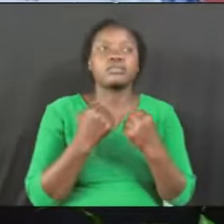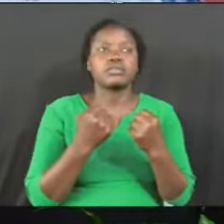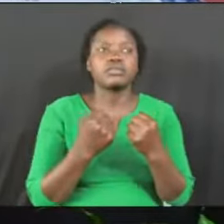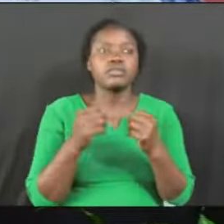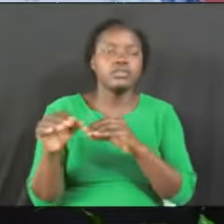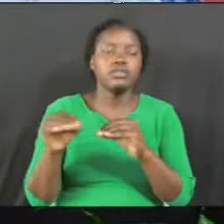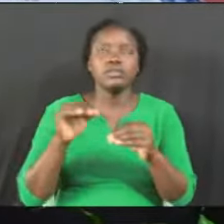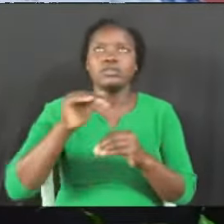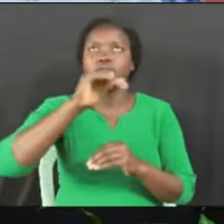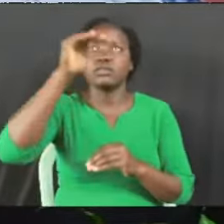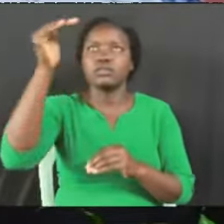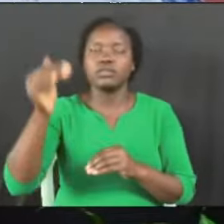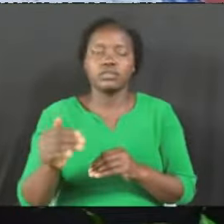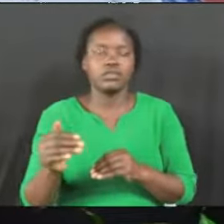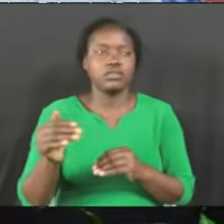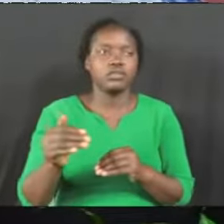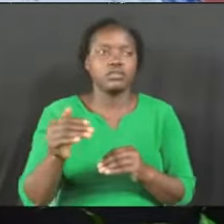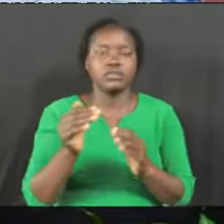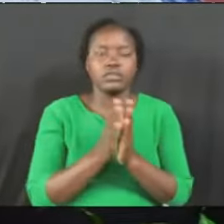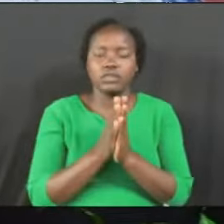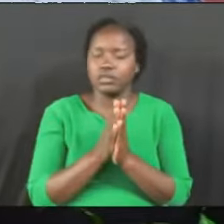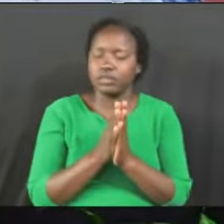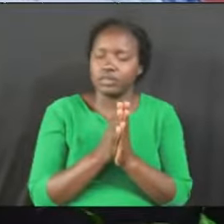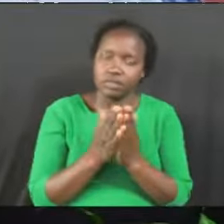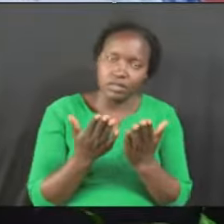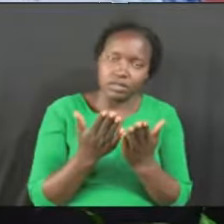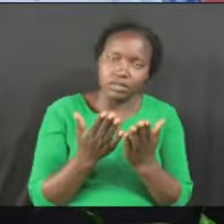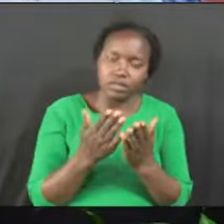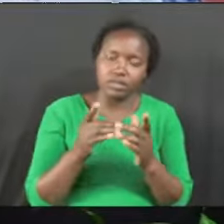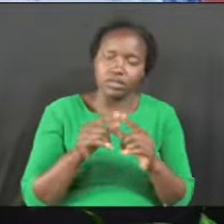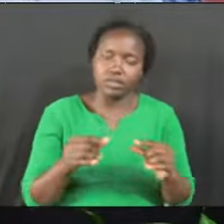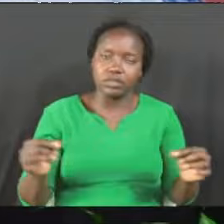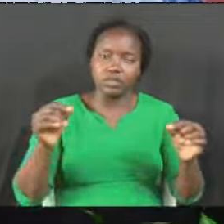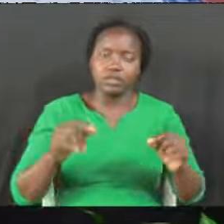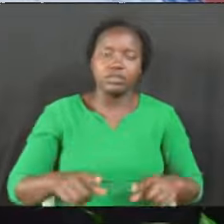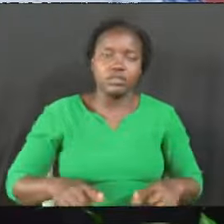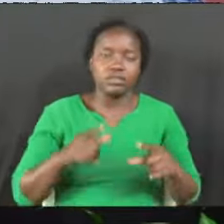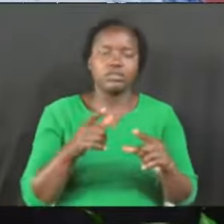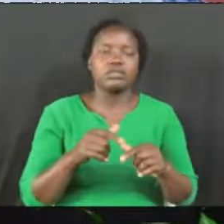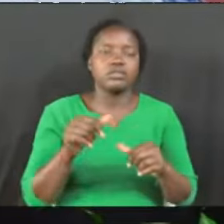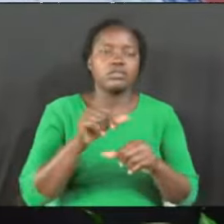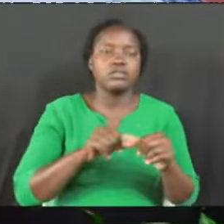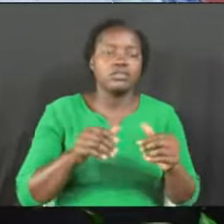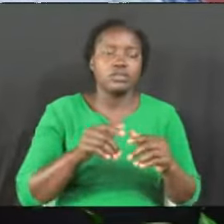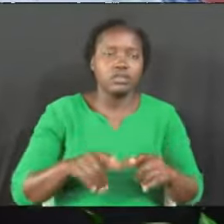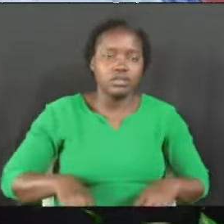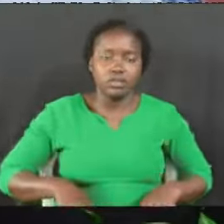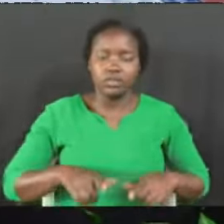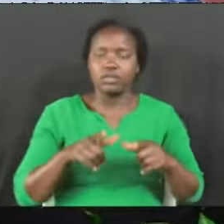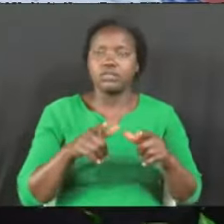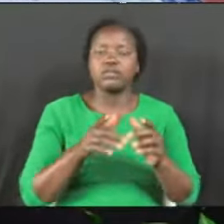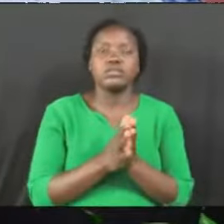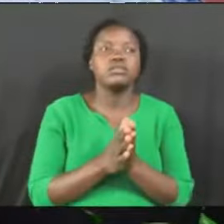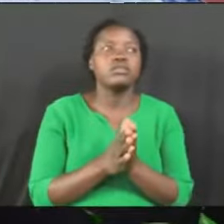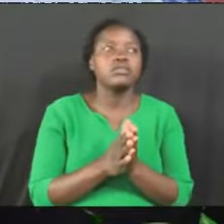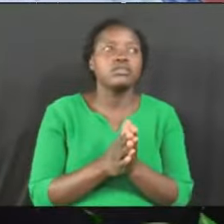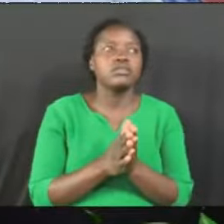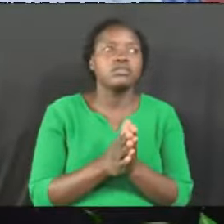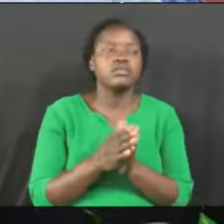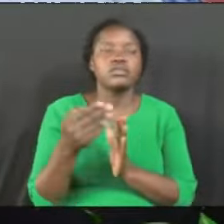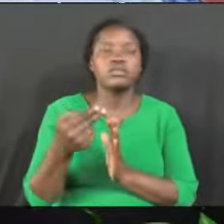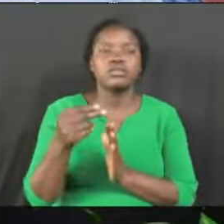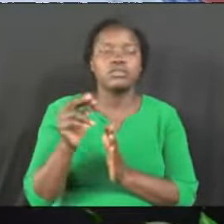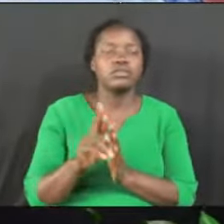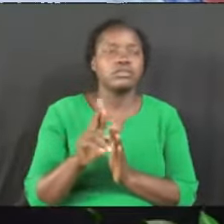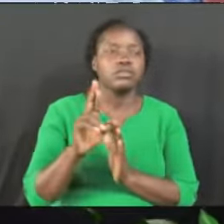move mountains. Prayer can turn your life around. Herod is on his way.